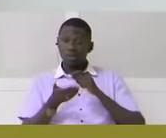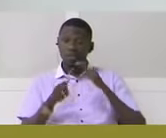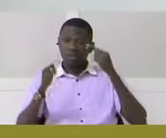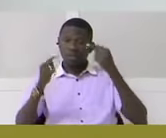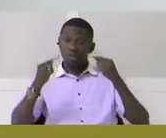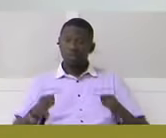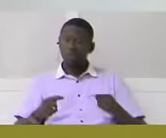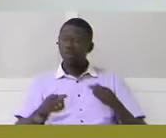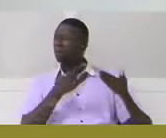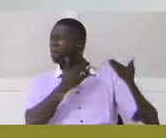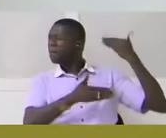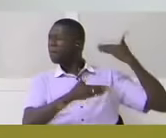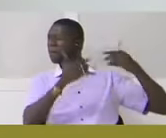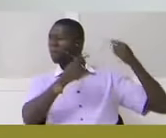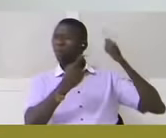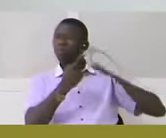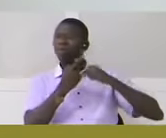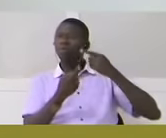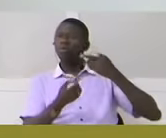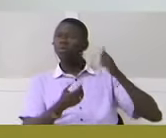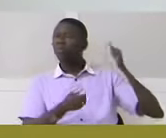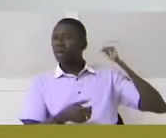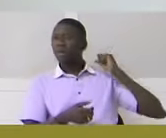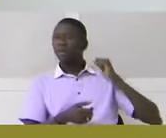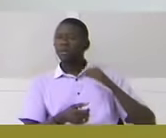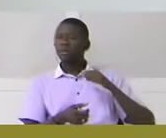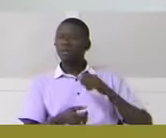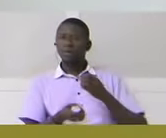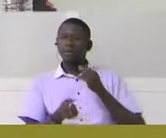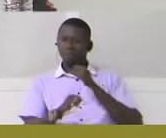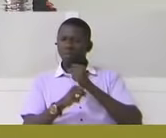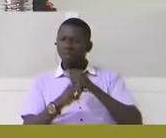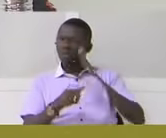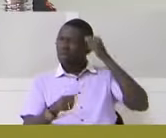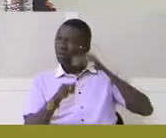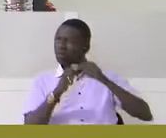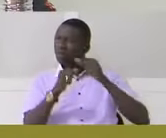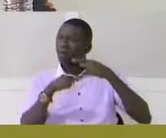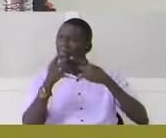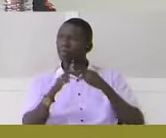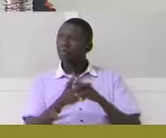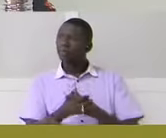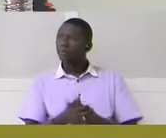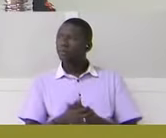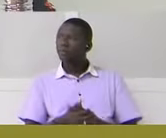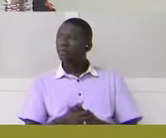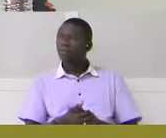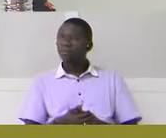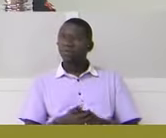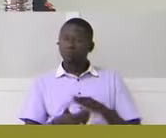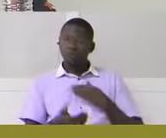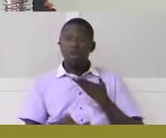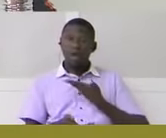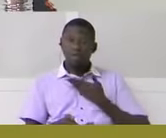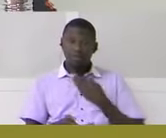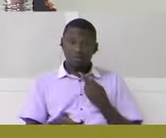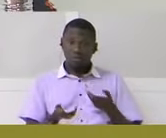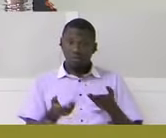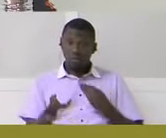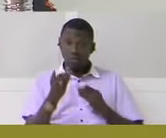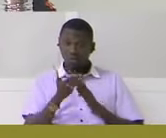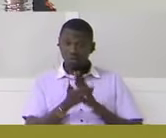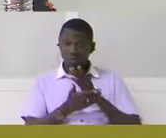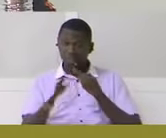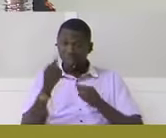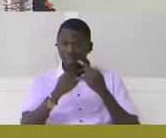back. Remind me. Kuma kan ngi ko nga safele karikilin ko mando nga kilo bulandi. We have to go through this again, Mr. Jaju. Mr. Jaju, fo mo